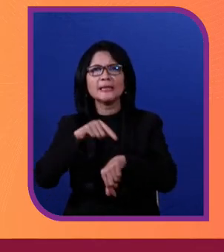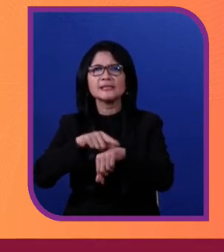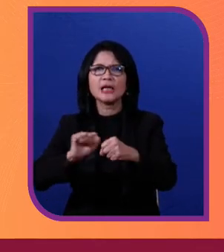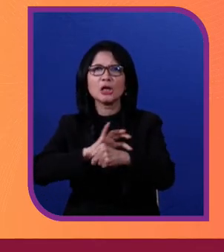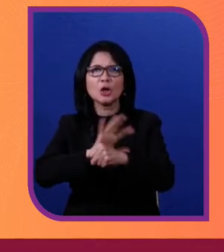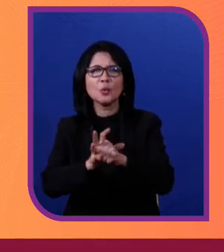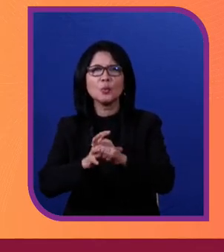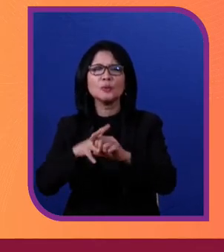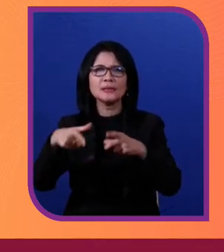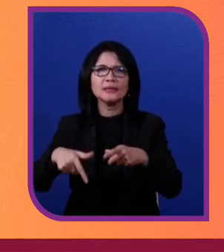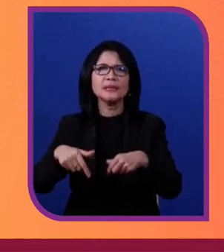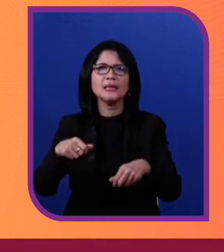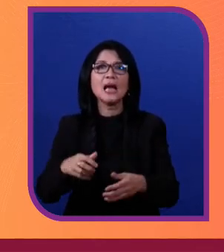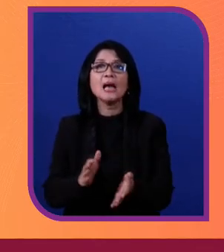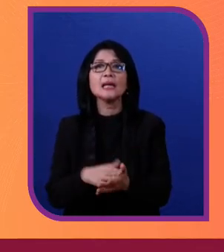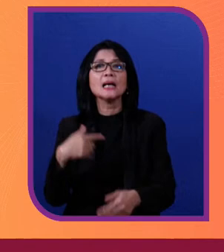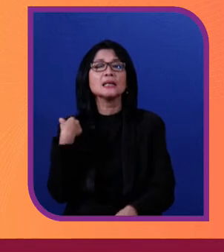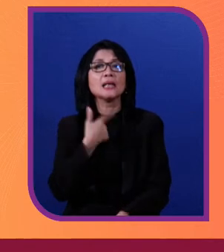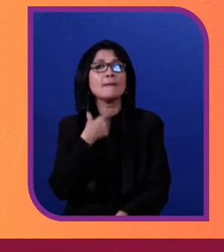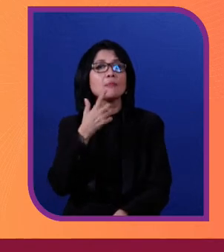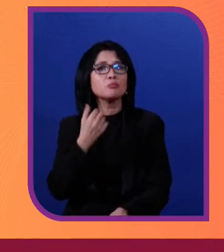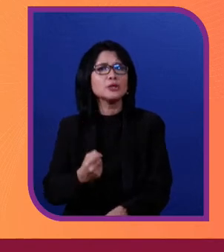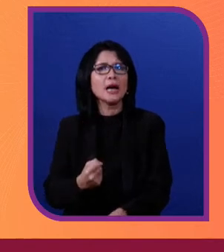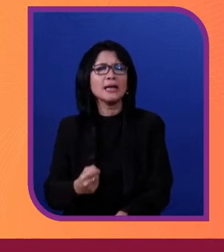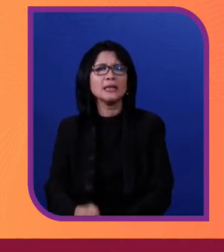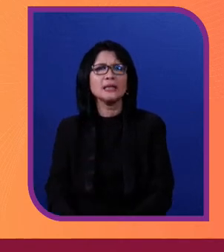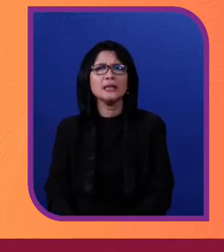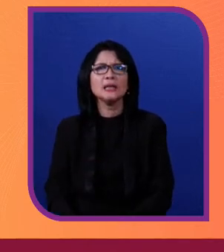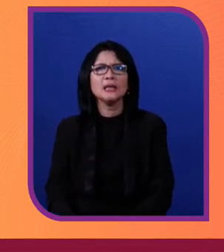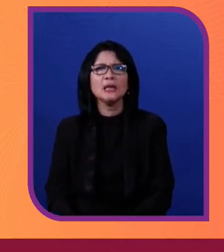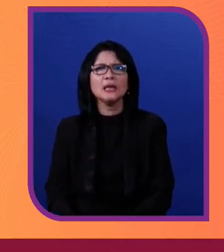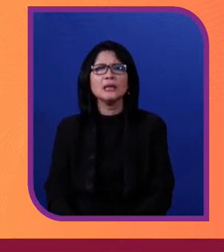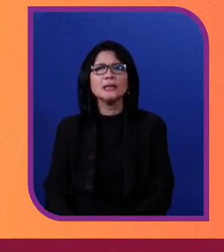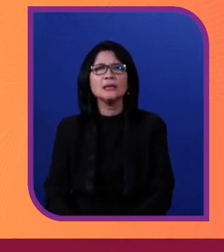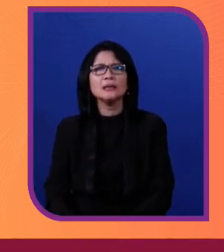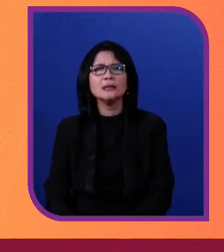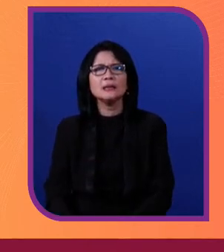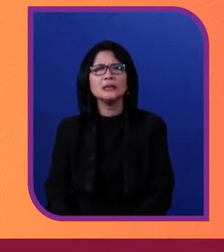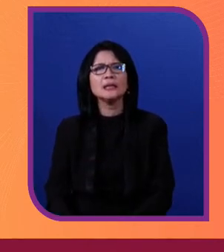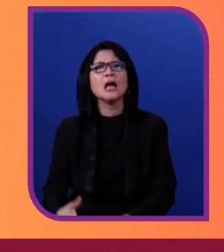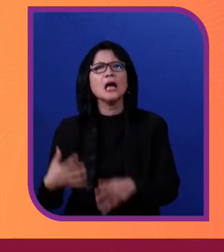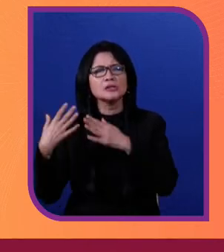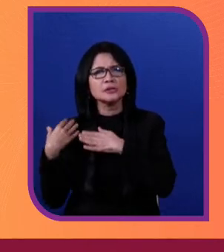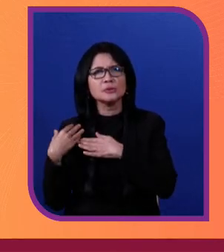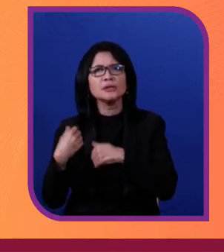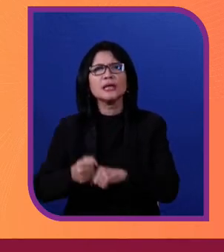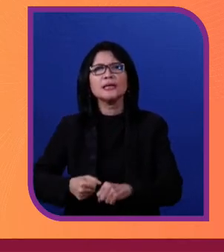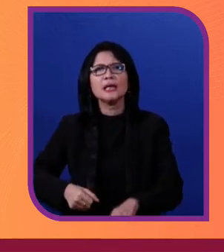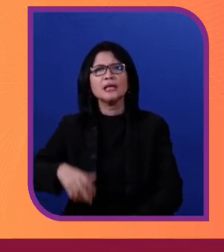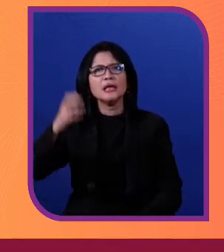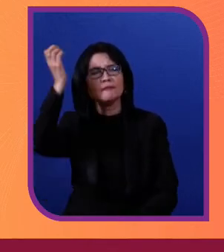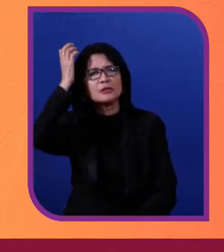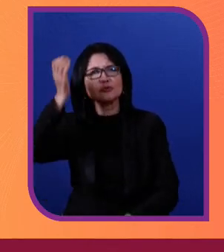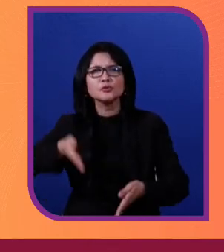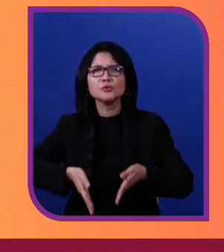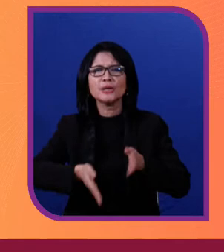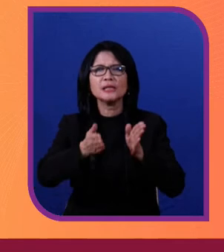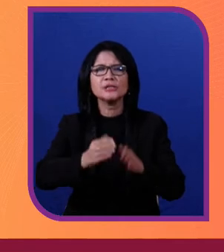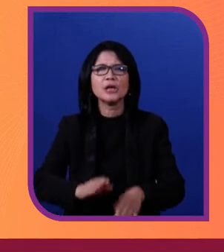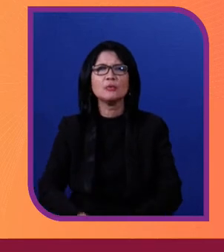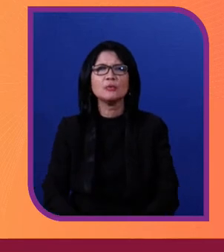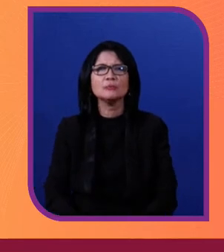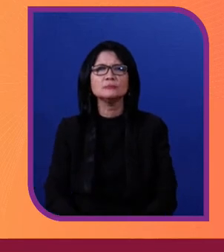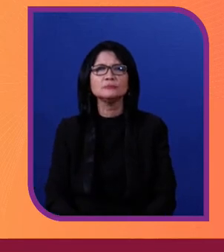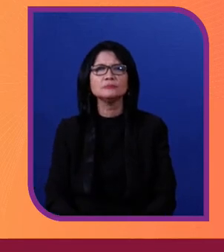ichfa on promoting the Institute for infrastructure in such Sorry in Indonesia Over